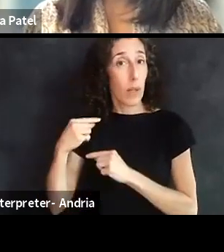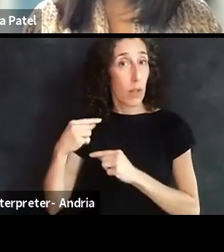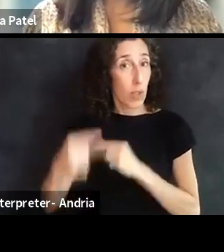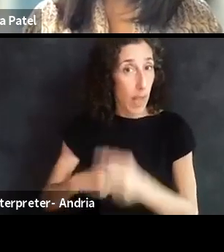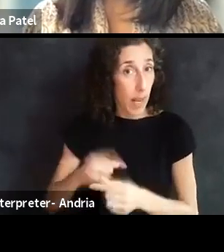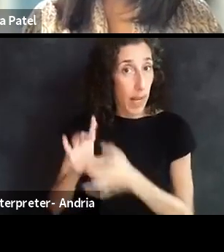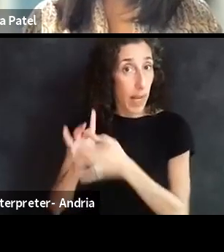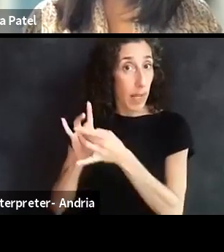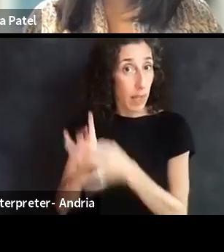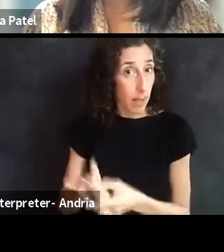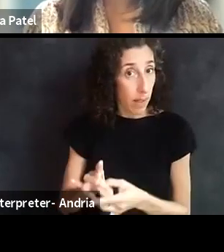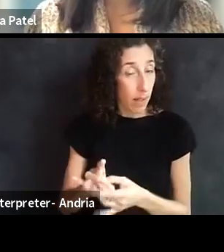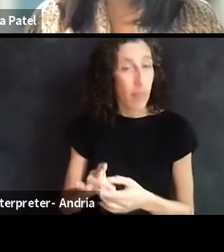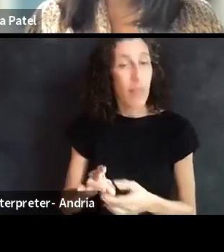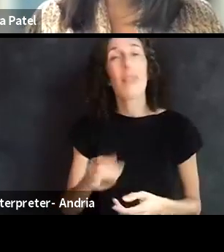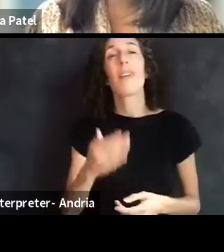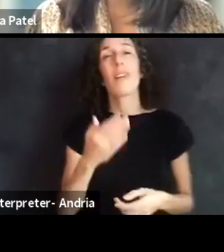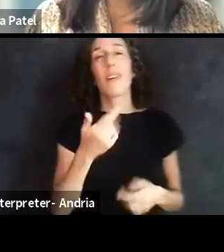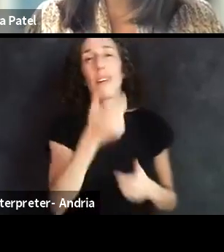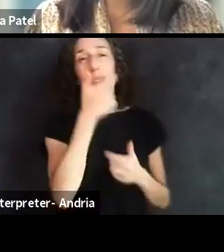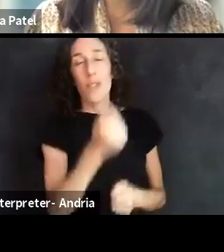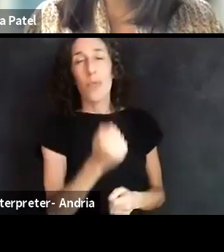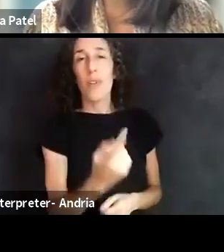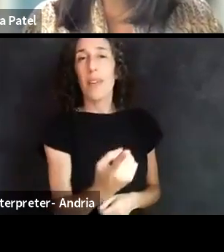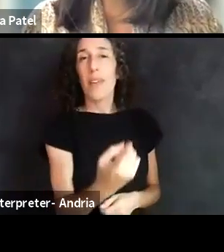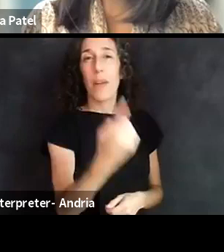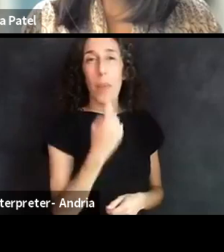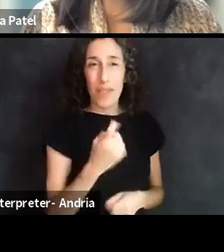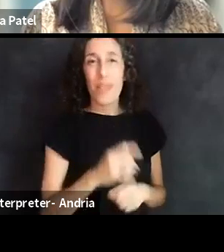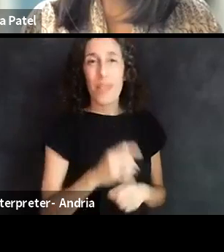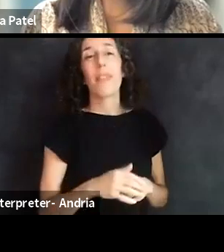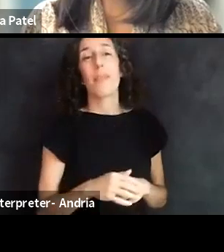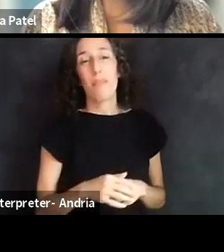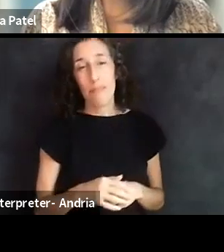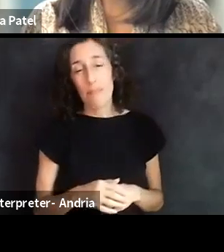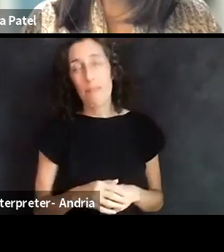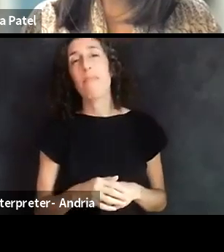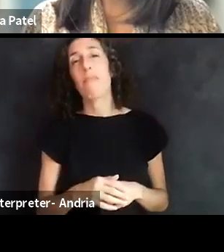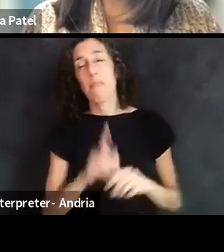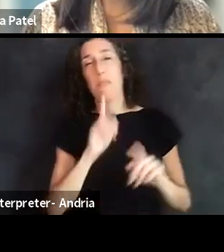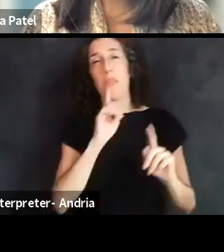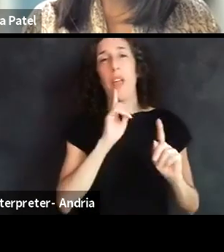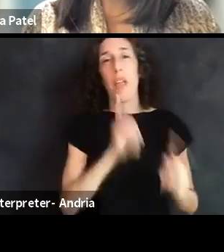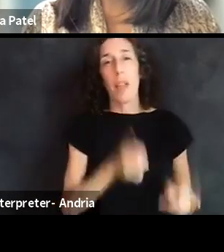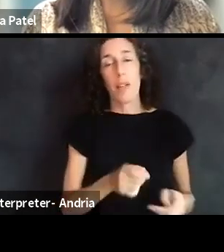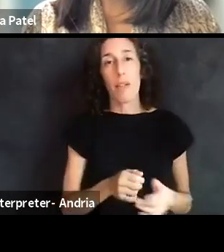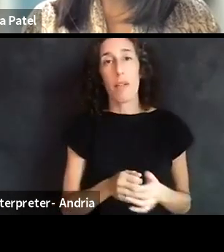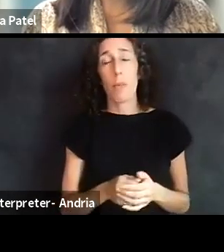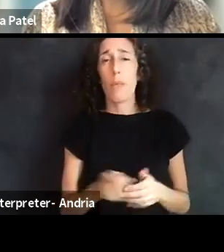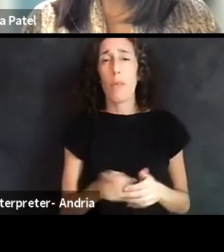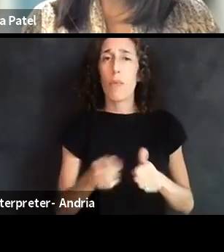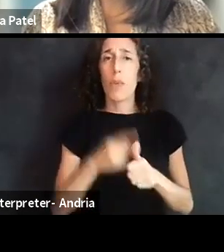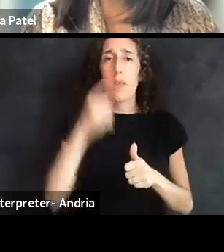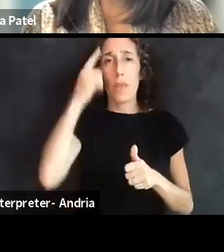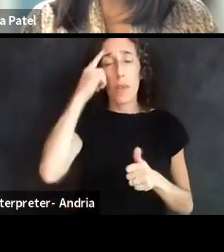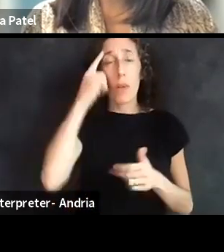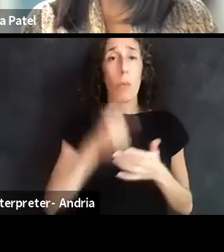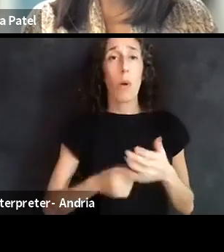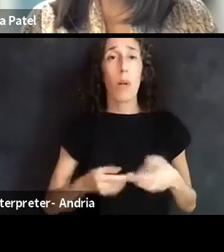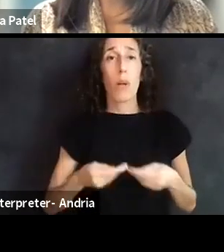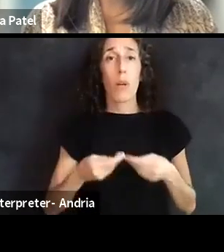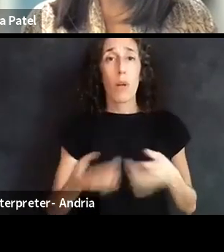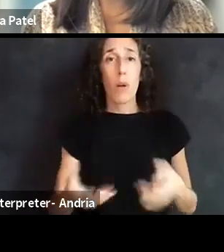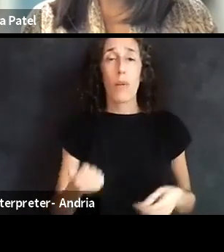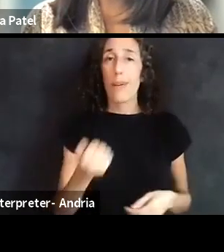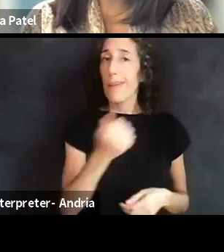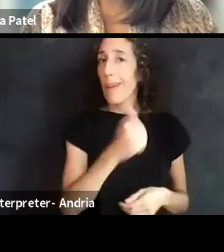That's an interesting question. So big picture, when you think about what causes any illness, think about breast cancer. I